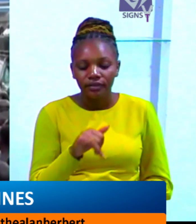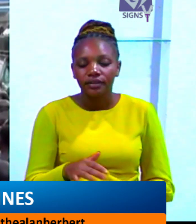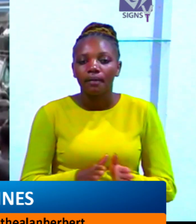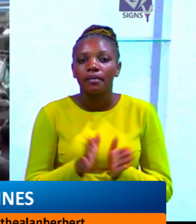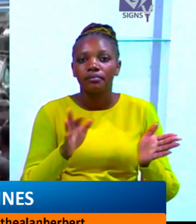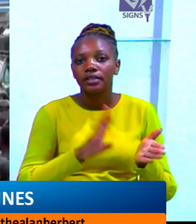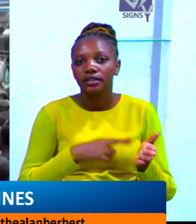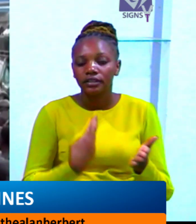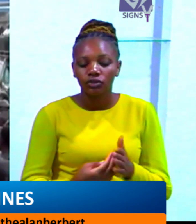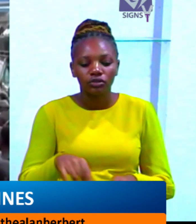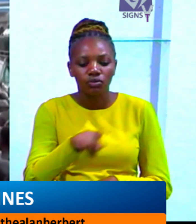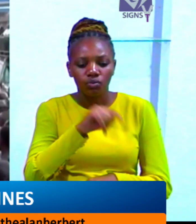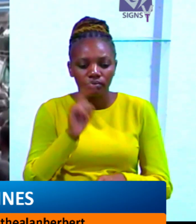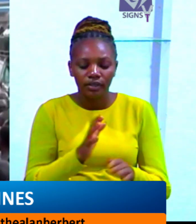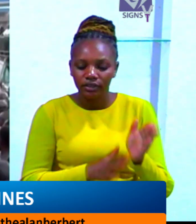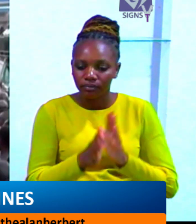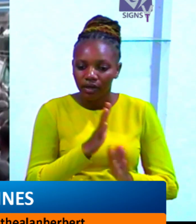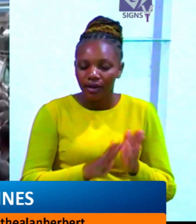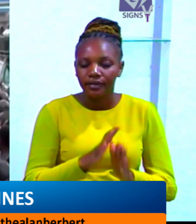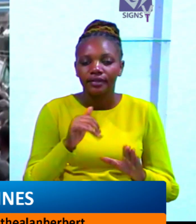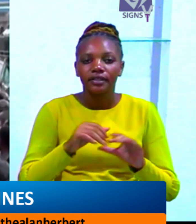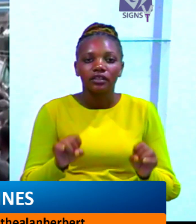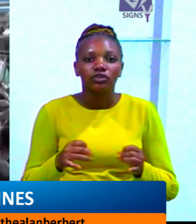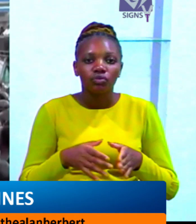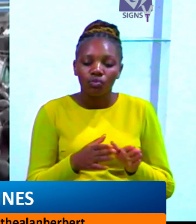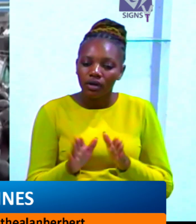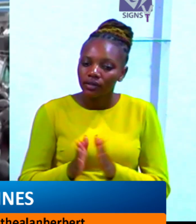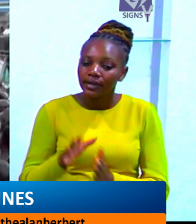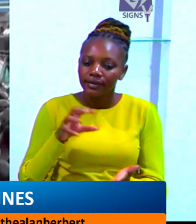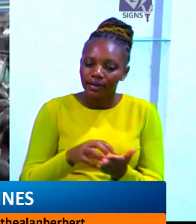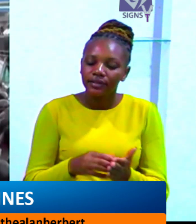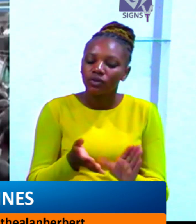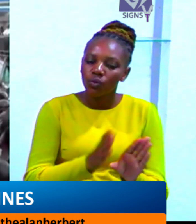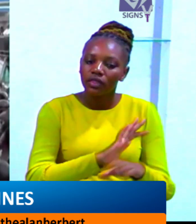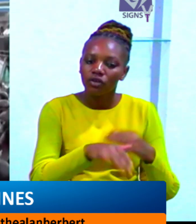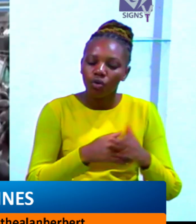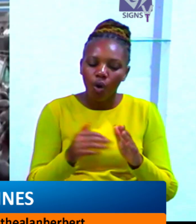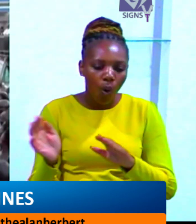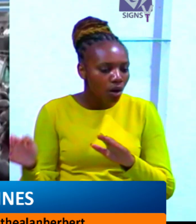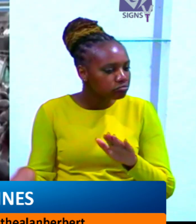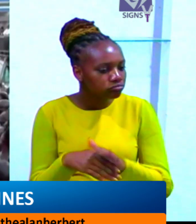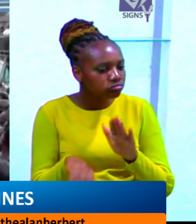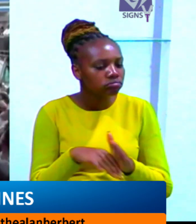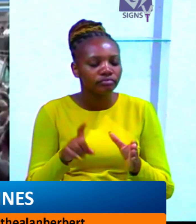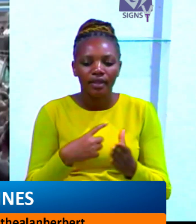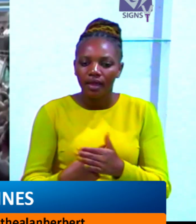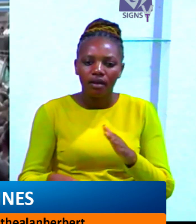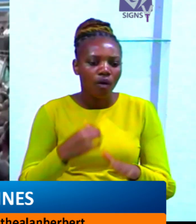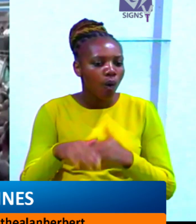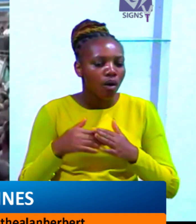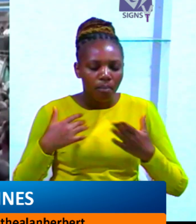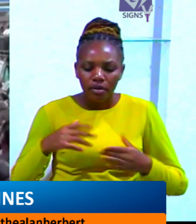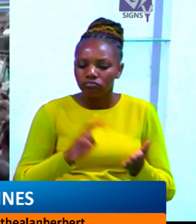upya. Hakuna kesi entertain hapo. Kesi watoe na wao wenyewe watoke.